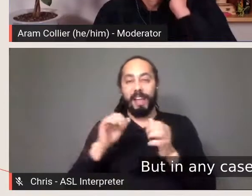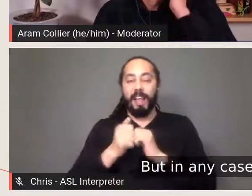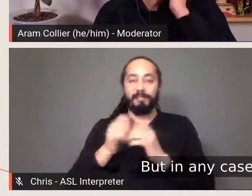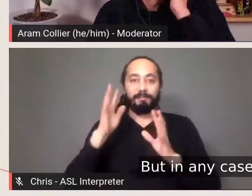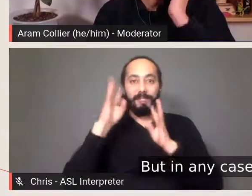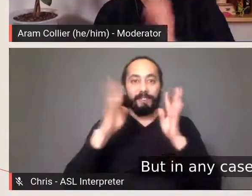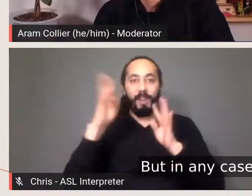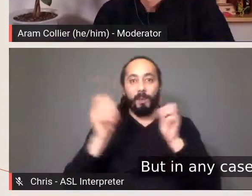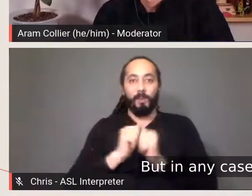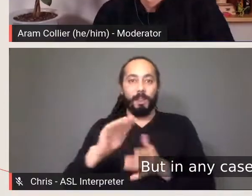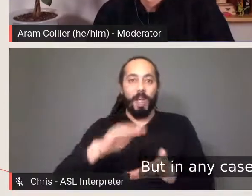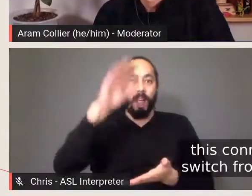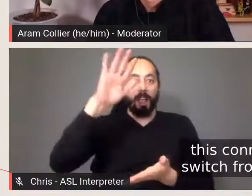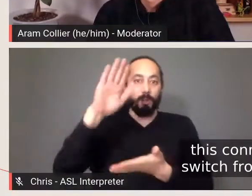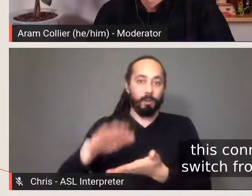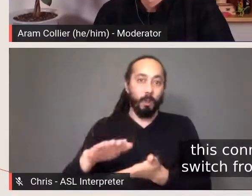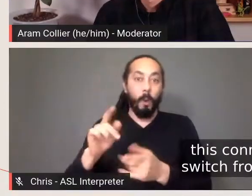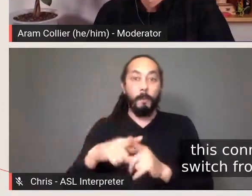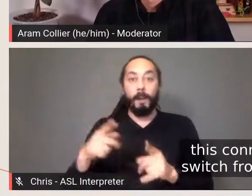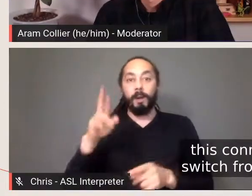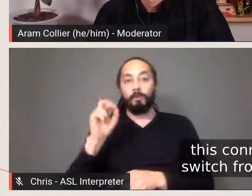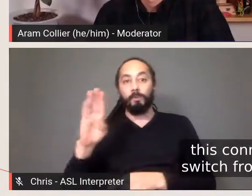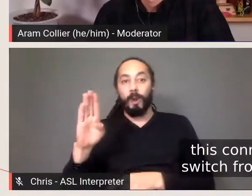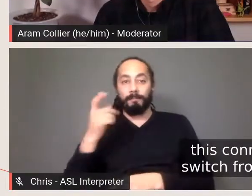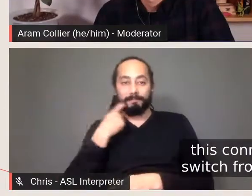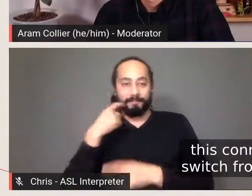case, as Rob mentioned, this